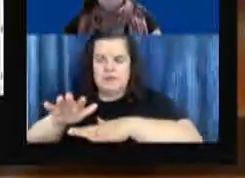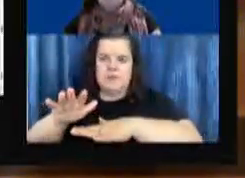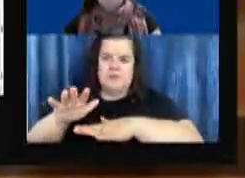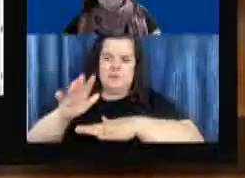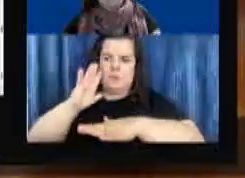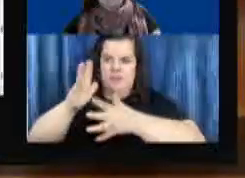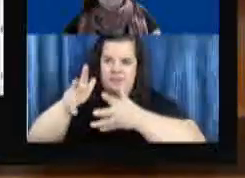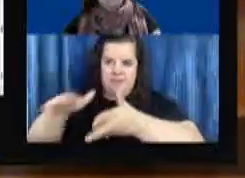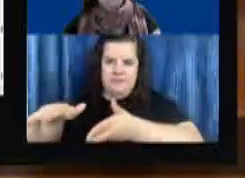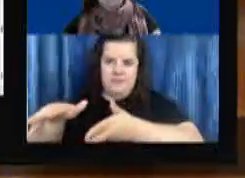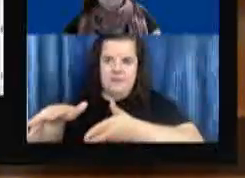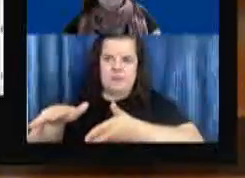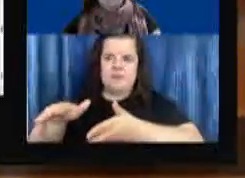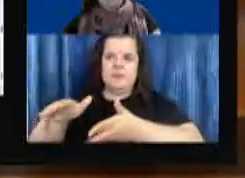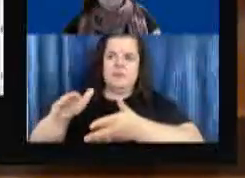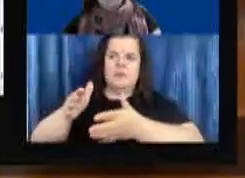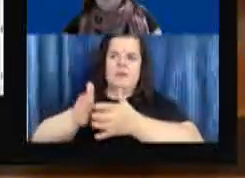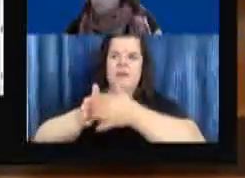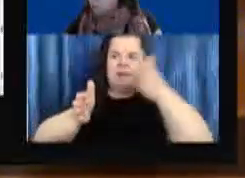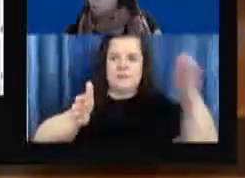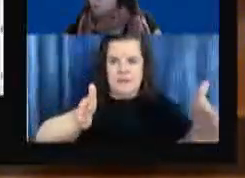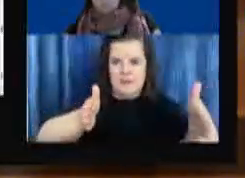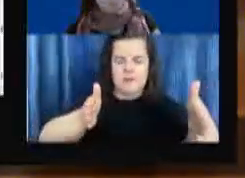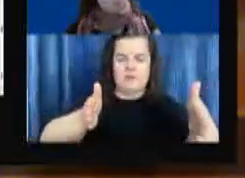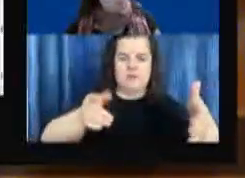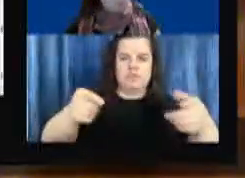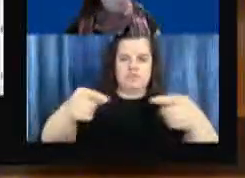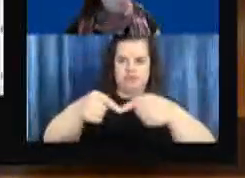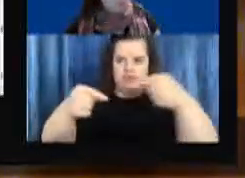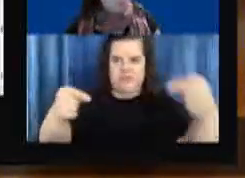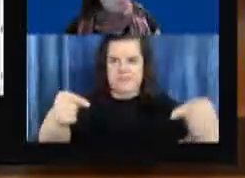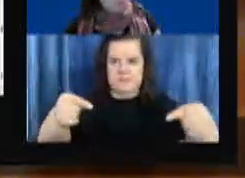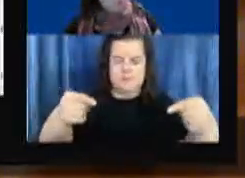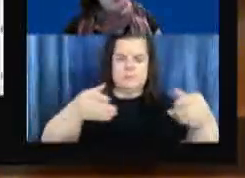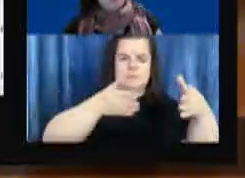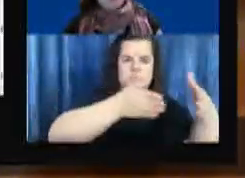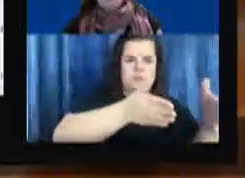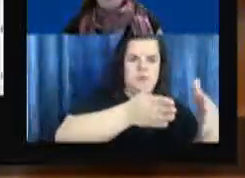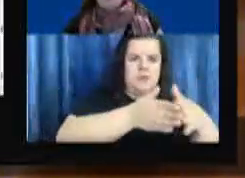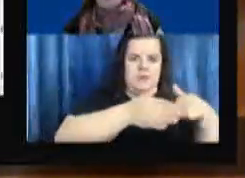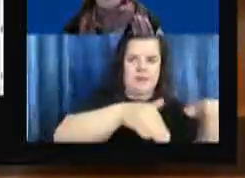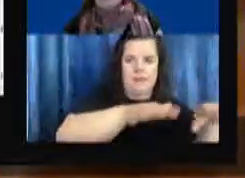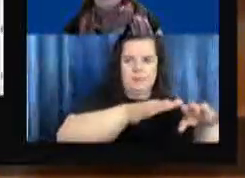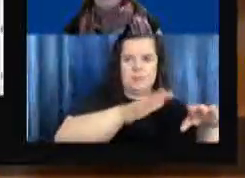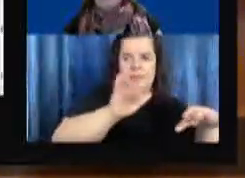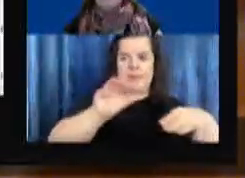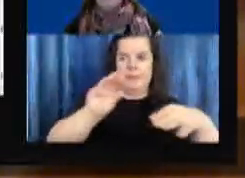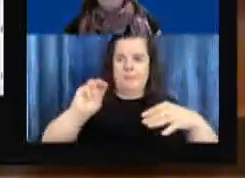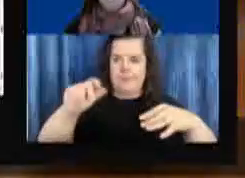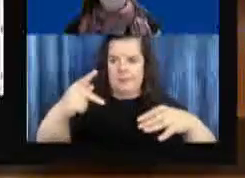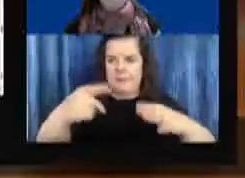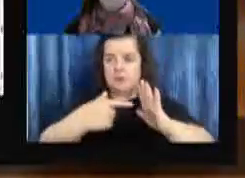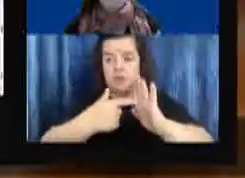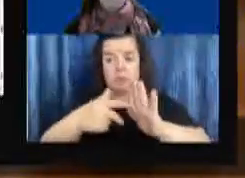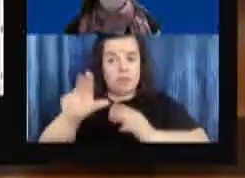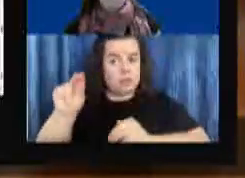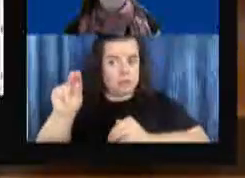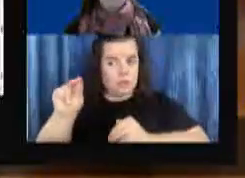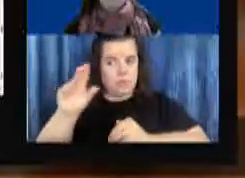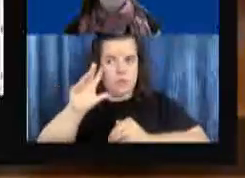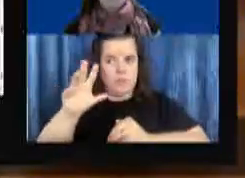and next to the neighbors across the street. And the map clearly shows that no, it would be